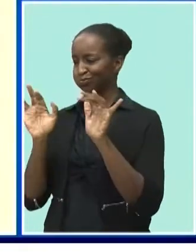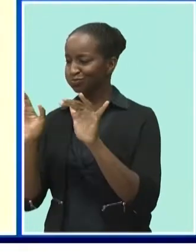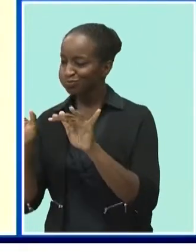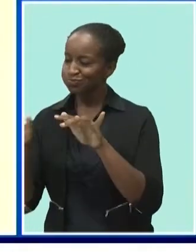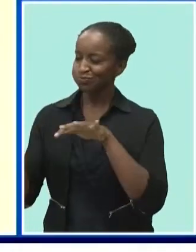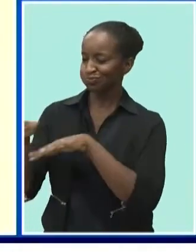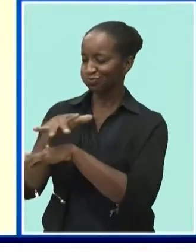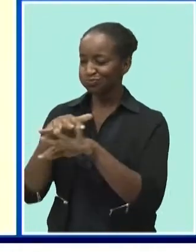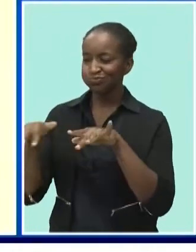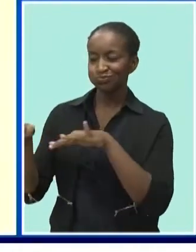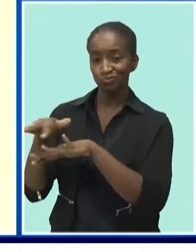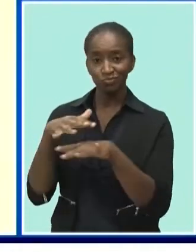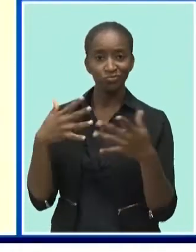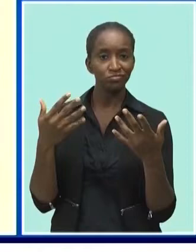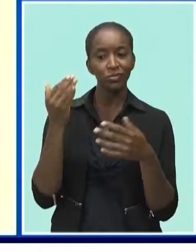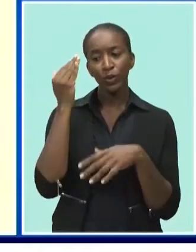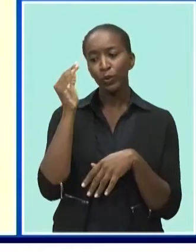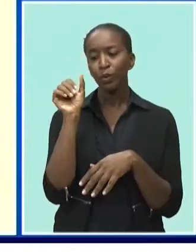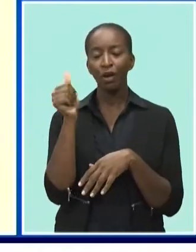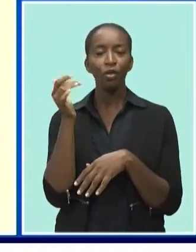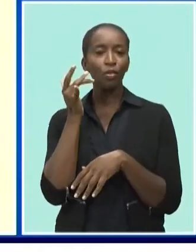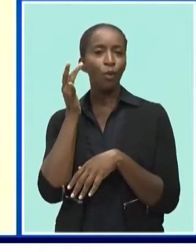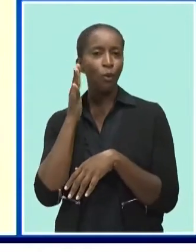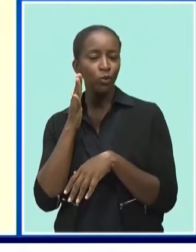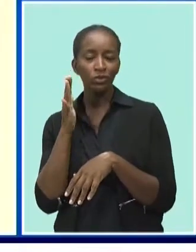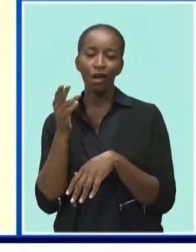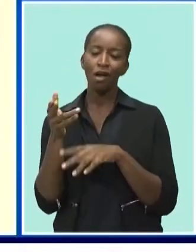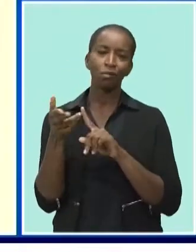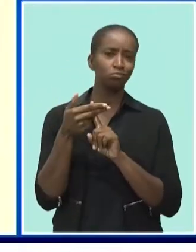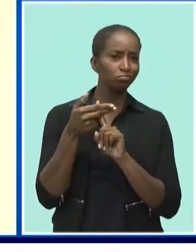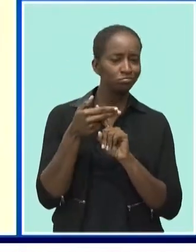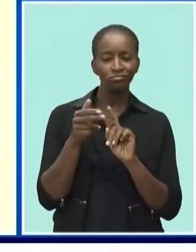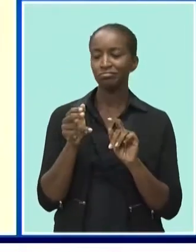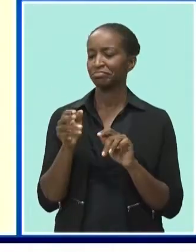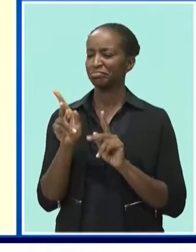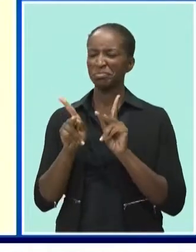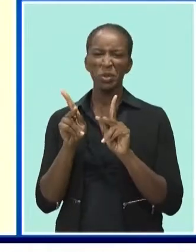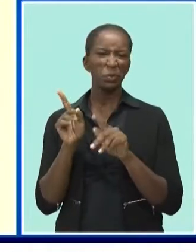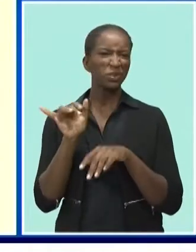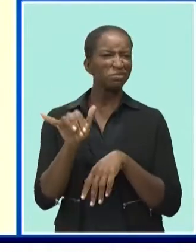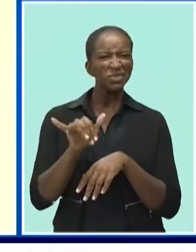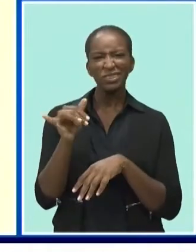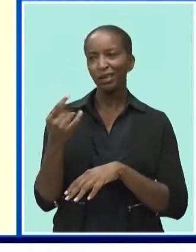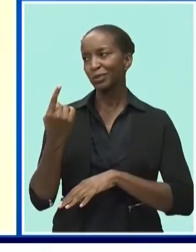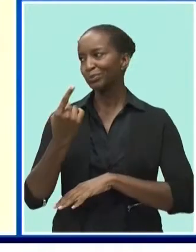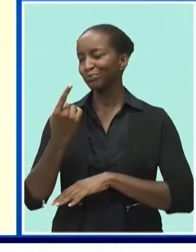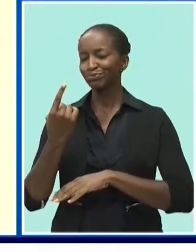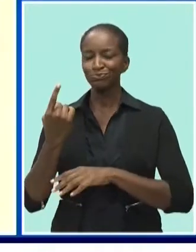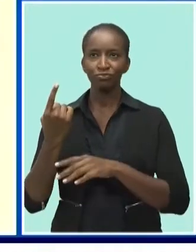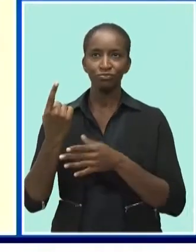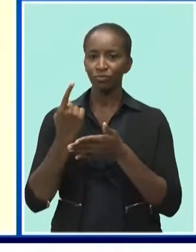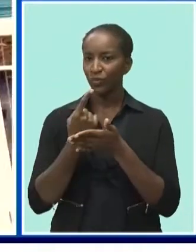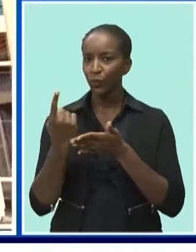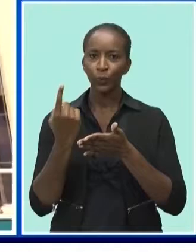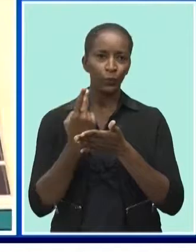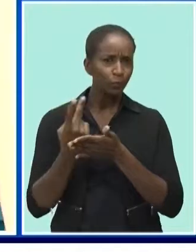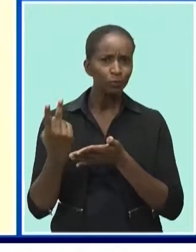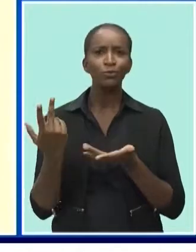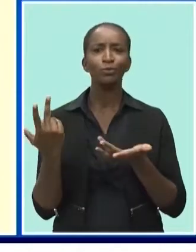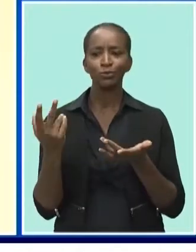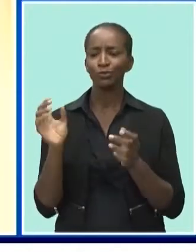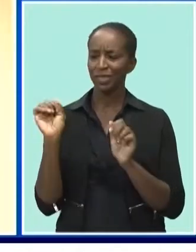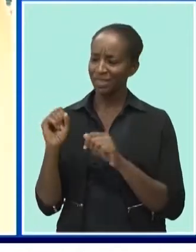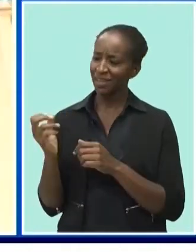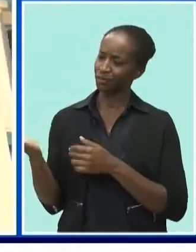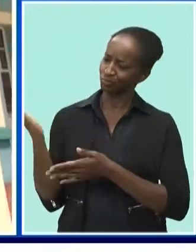we can also bring in some land-based, long-stay tourists so that they can be part of the experience. The